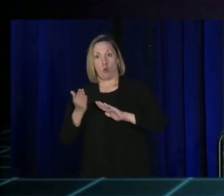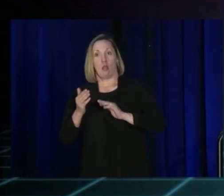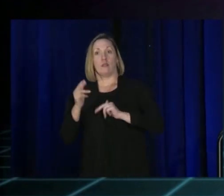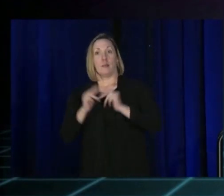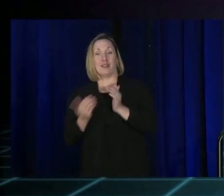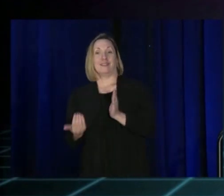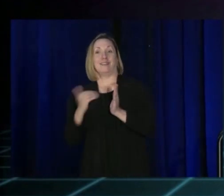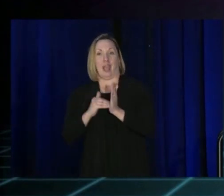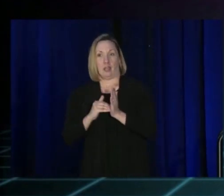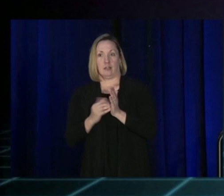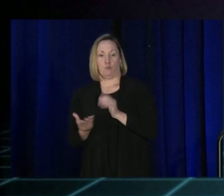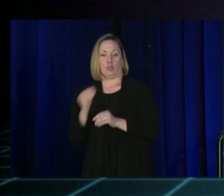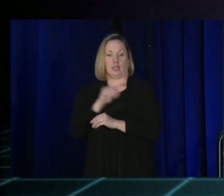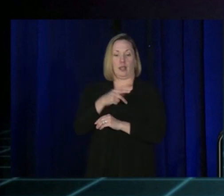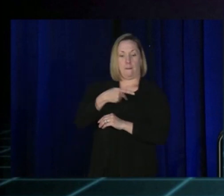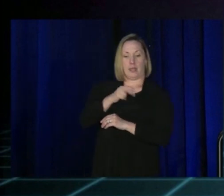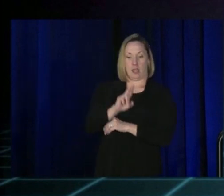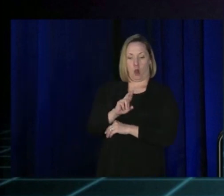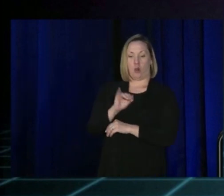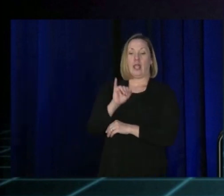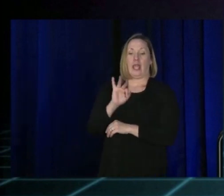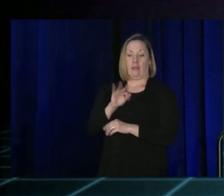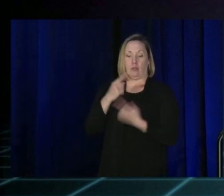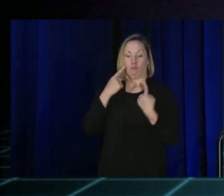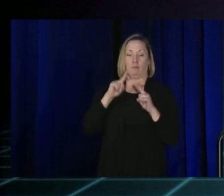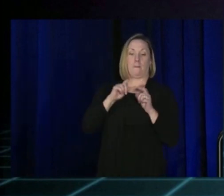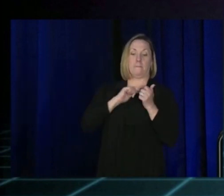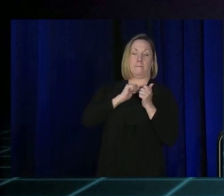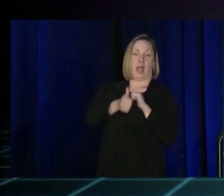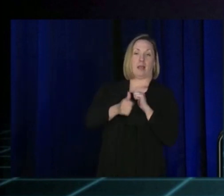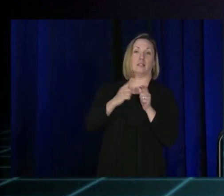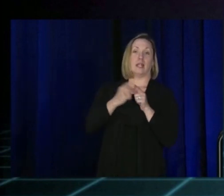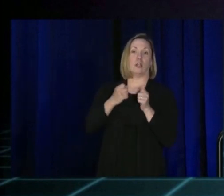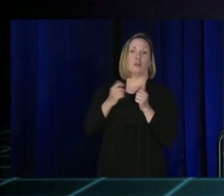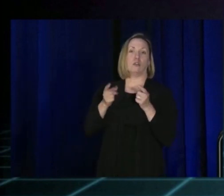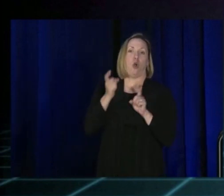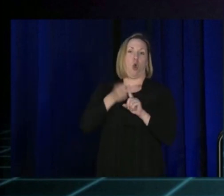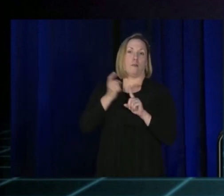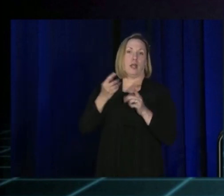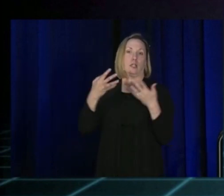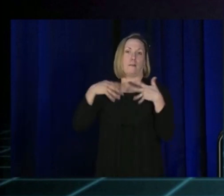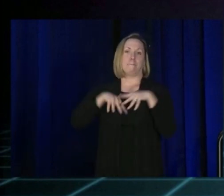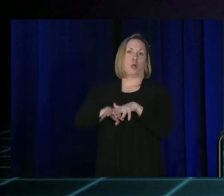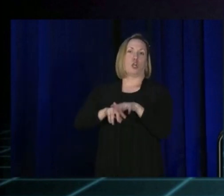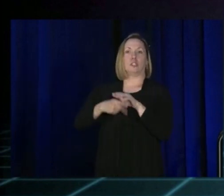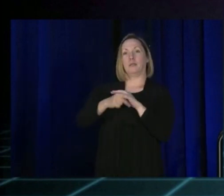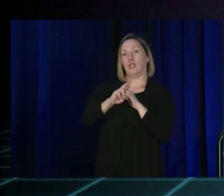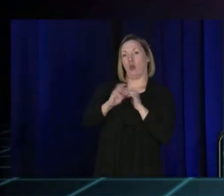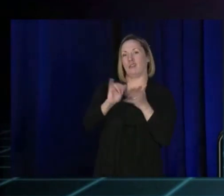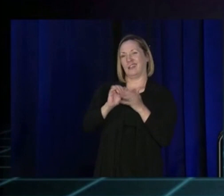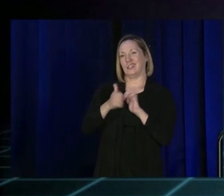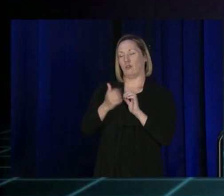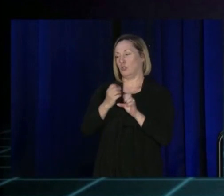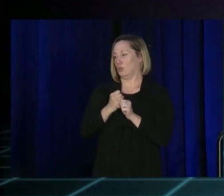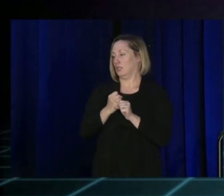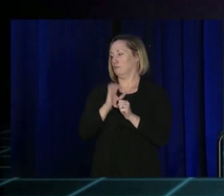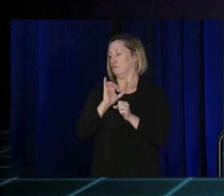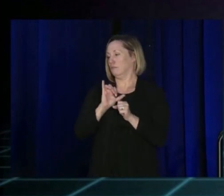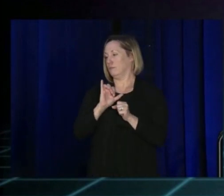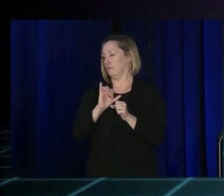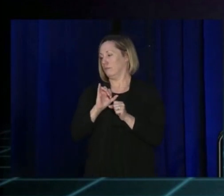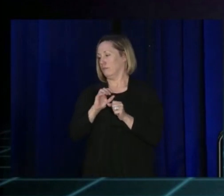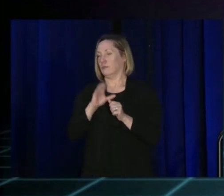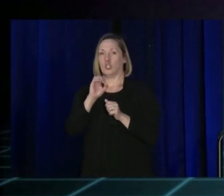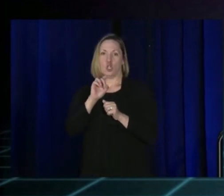PR. If the PR passed, then it could automatically merge that PR, and that's how you would get the sense of the code